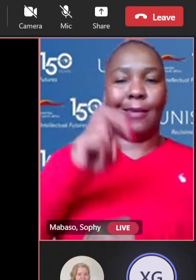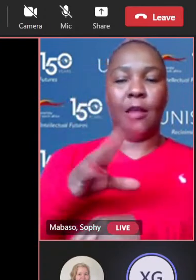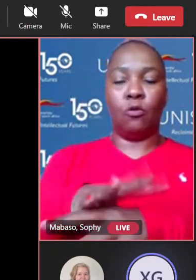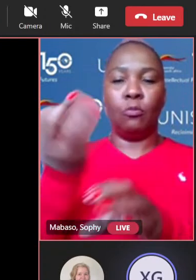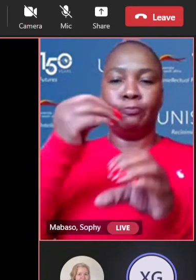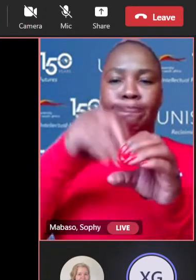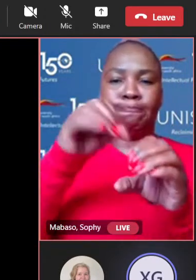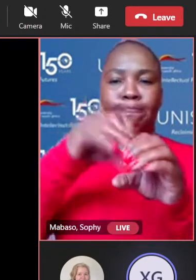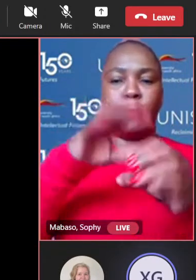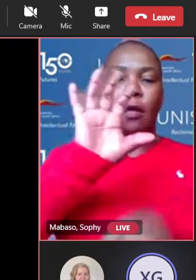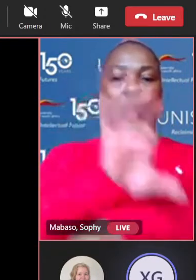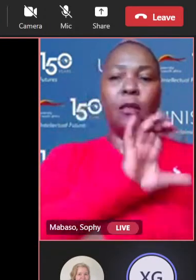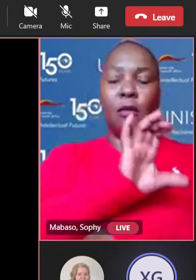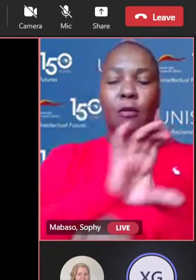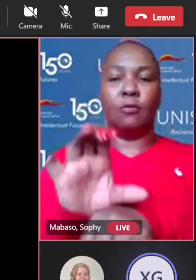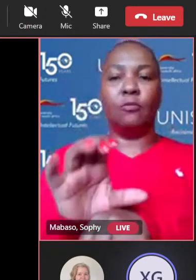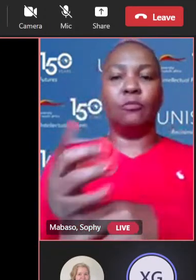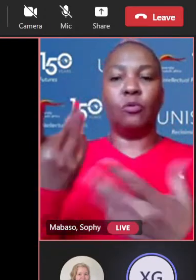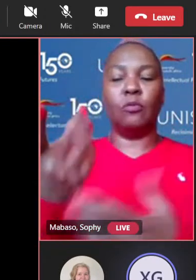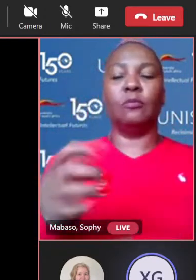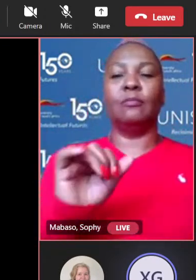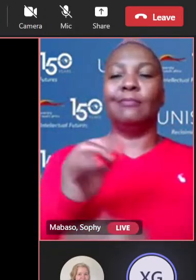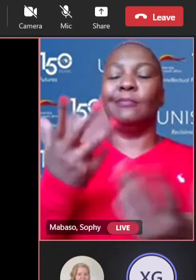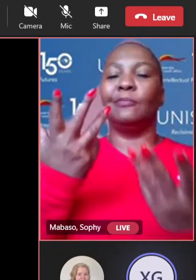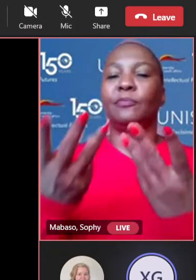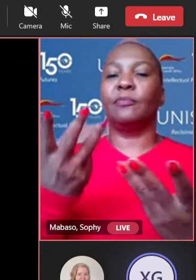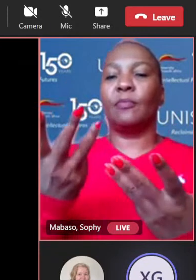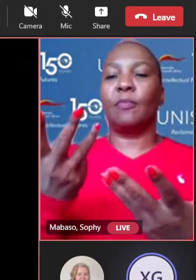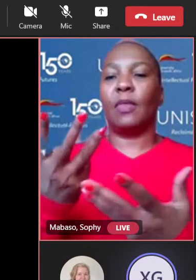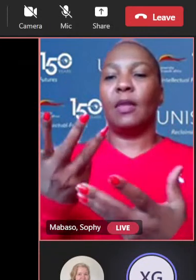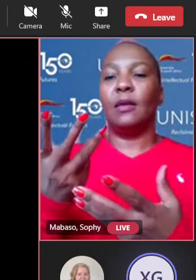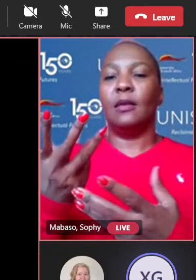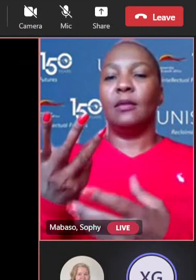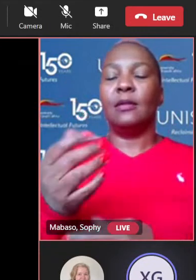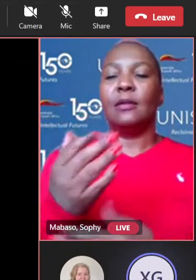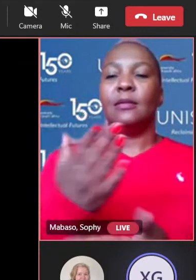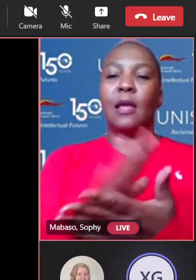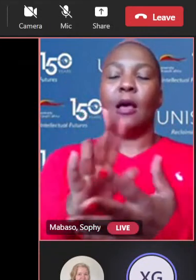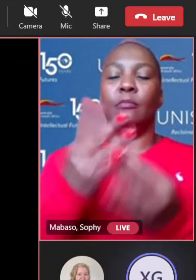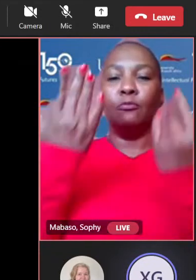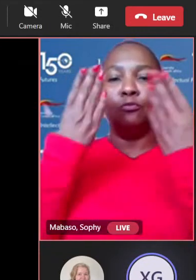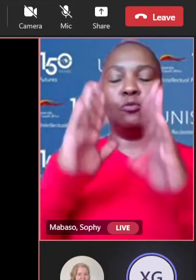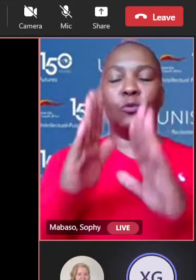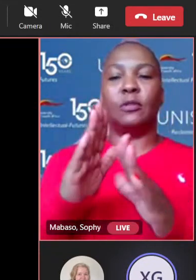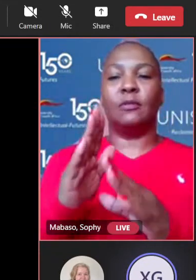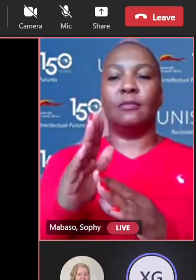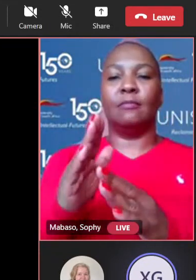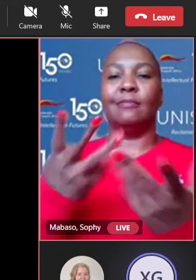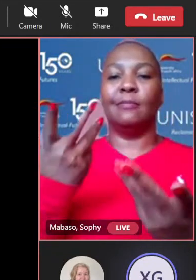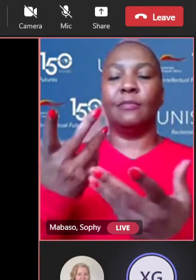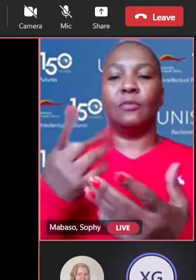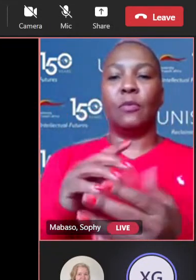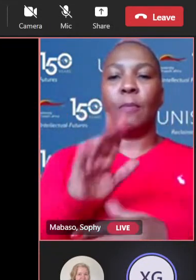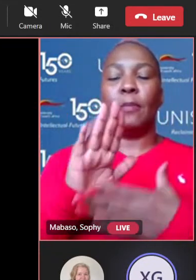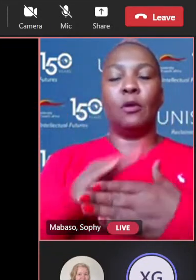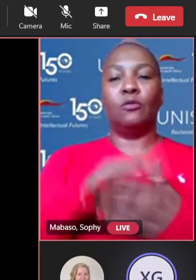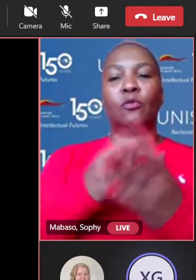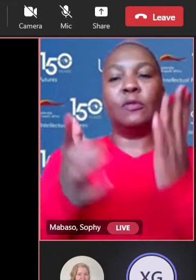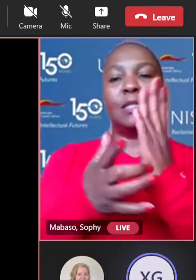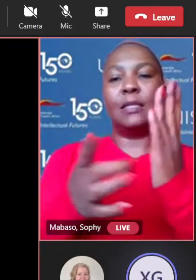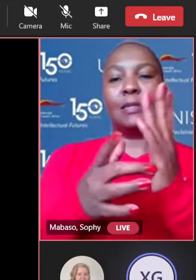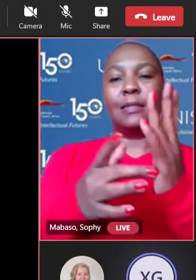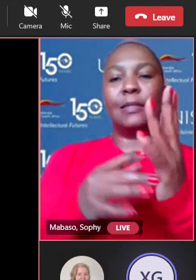upgraded onto your laptops. And some students, because of the technology